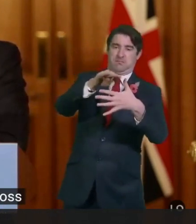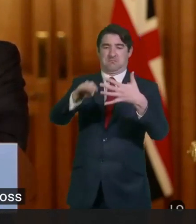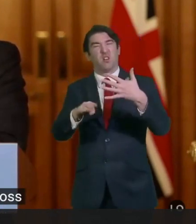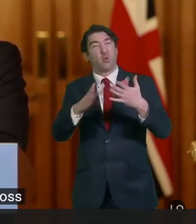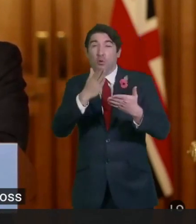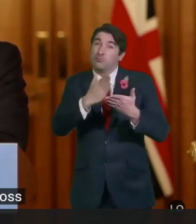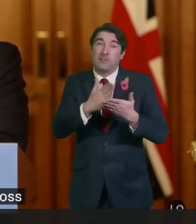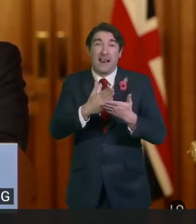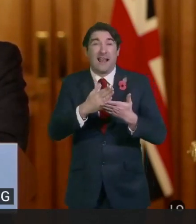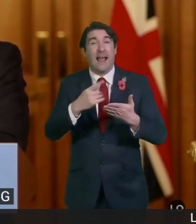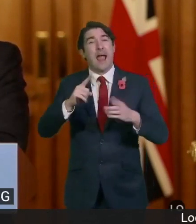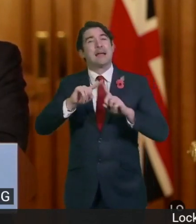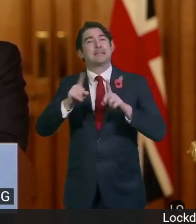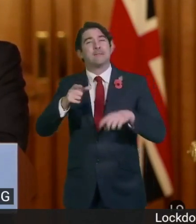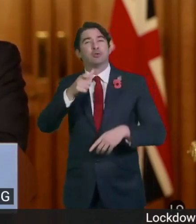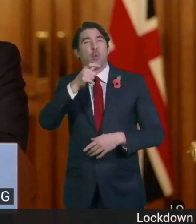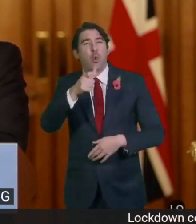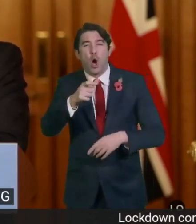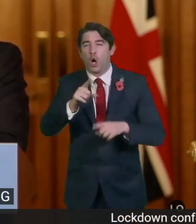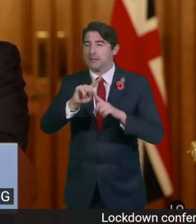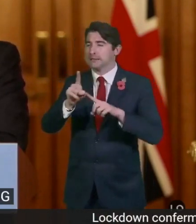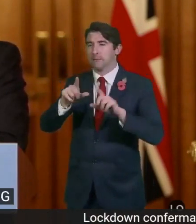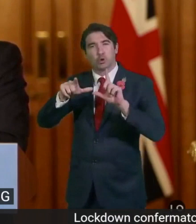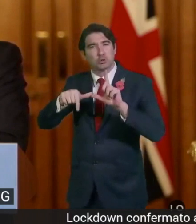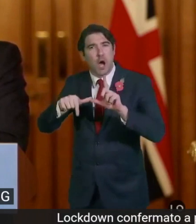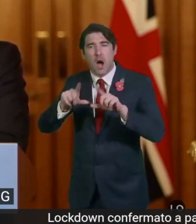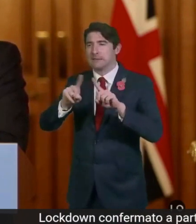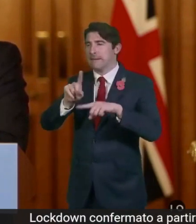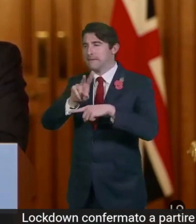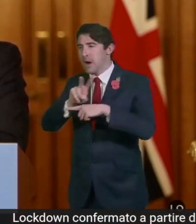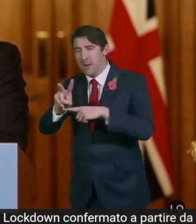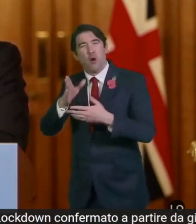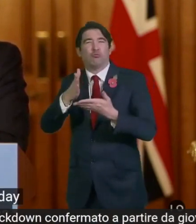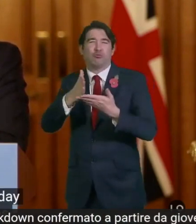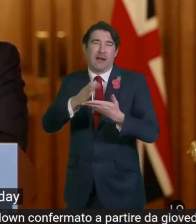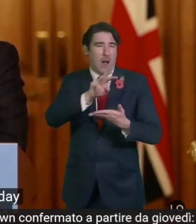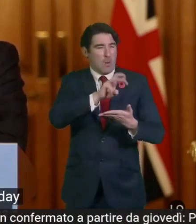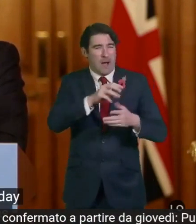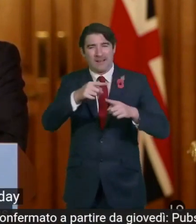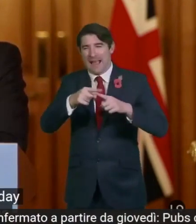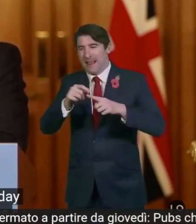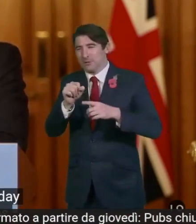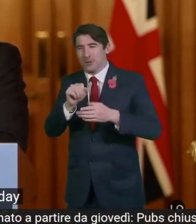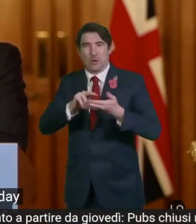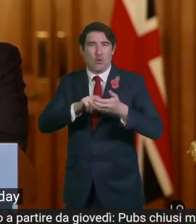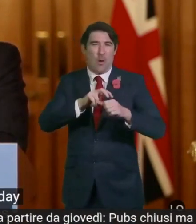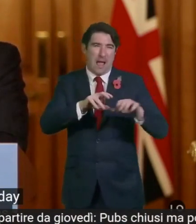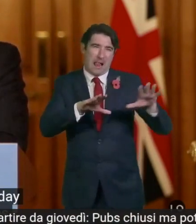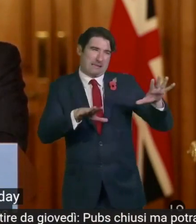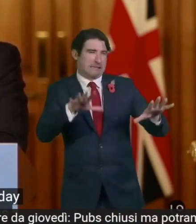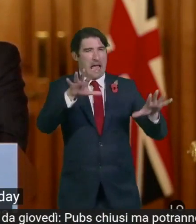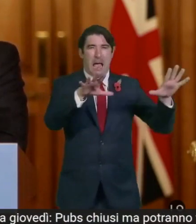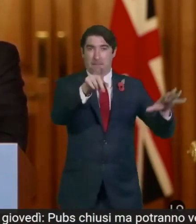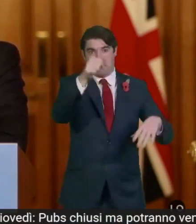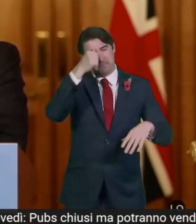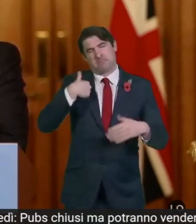And as you know, every day there are constant discussions between the 4